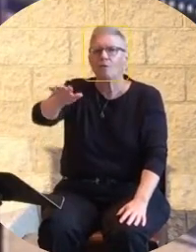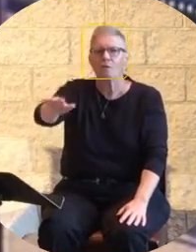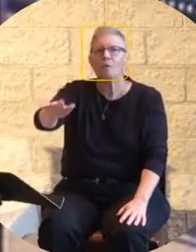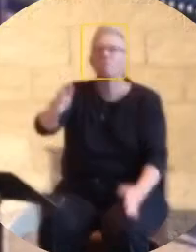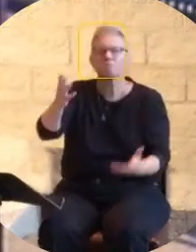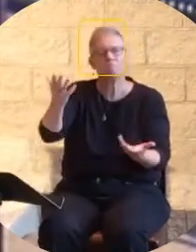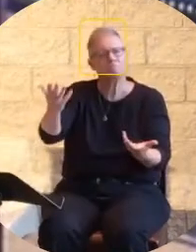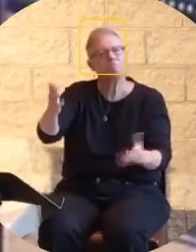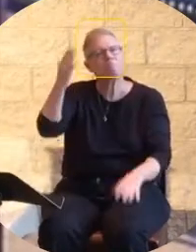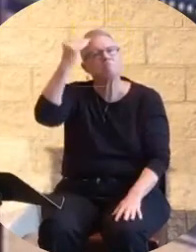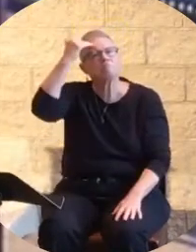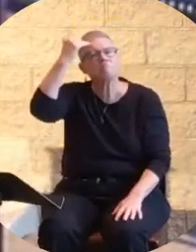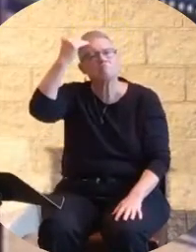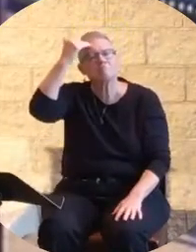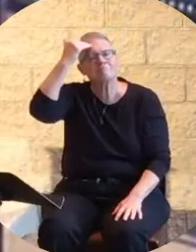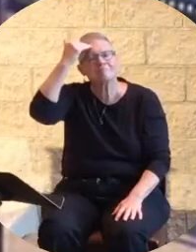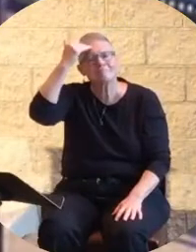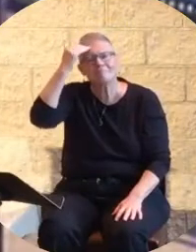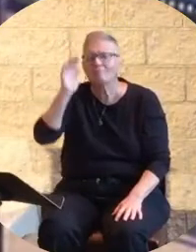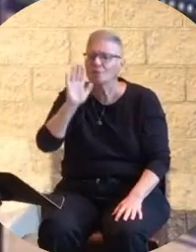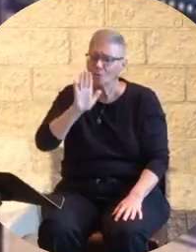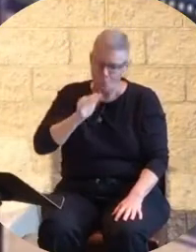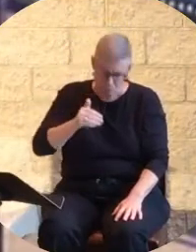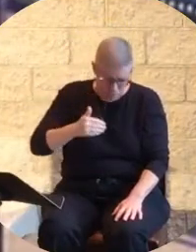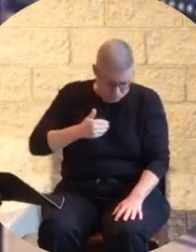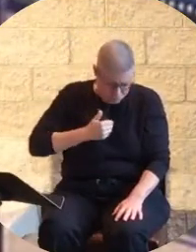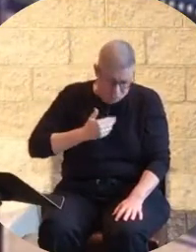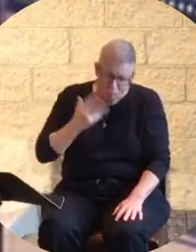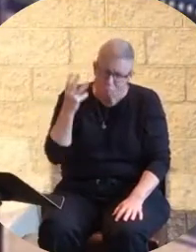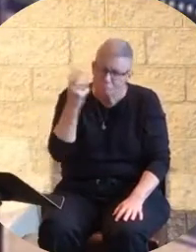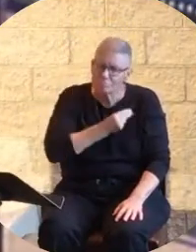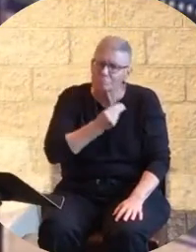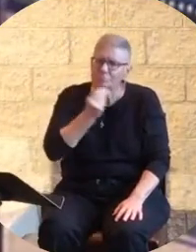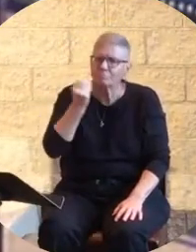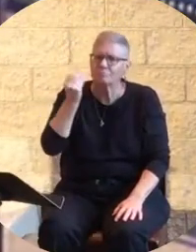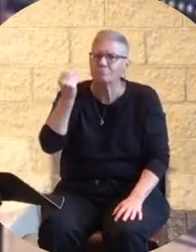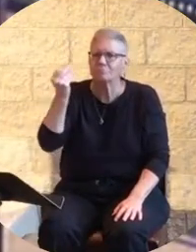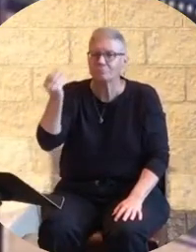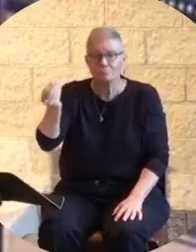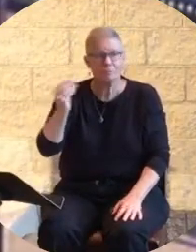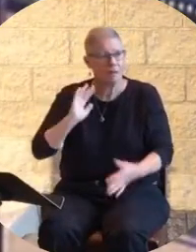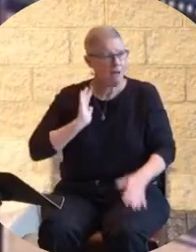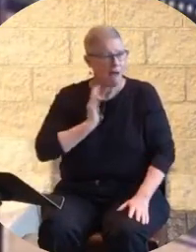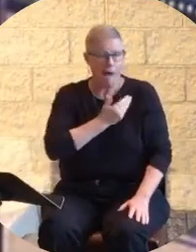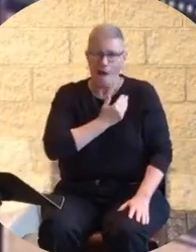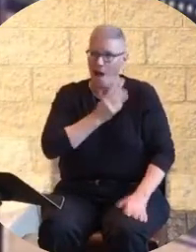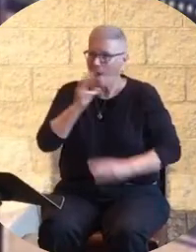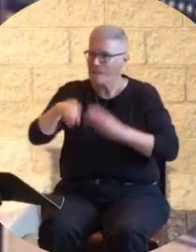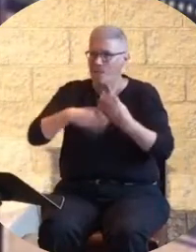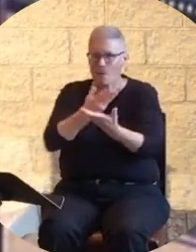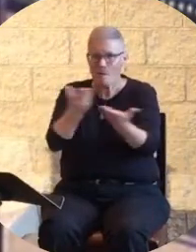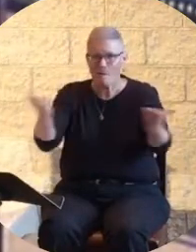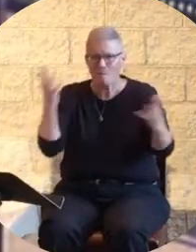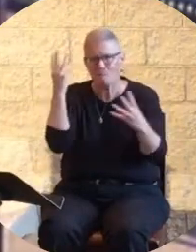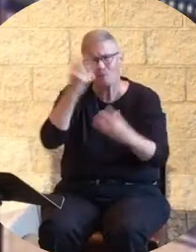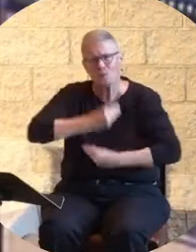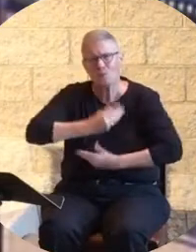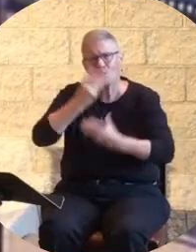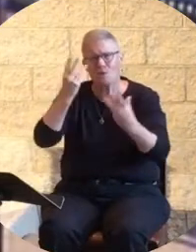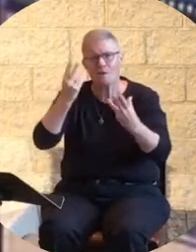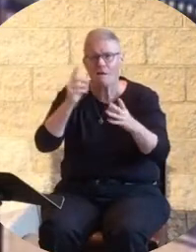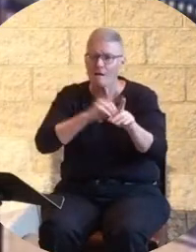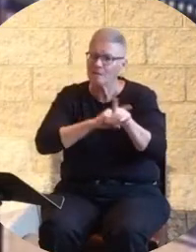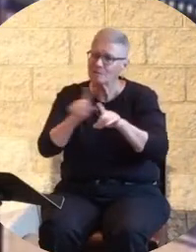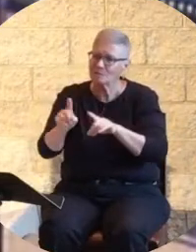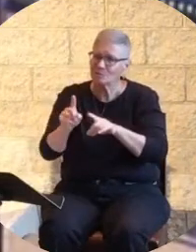And know the beauty of your soul and the beauty of our world and the beauty of the connection